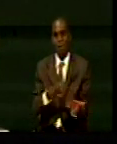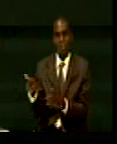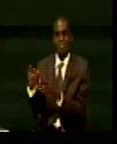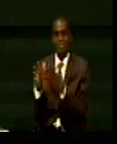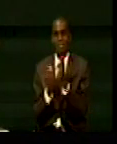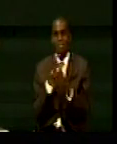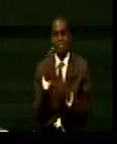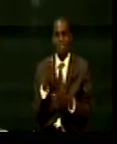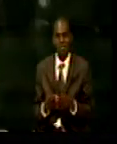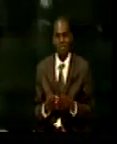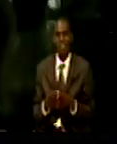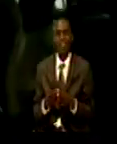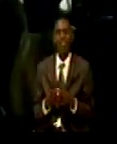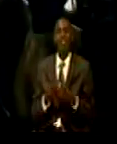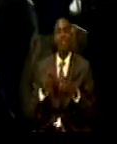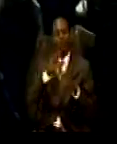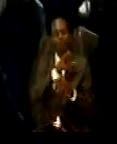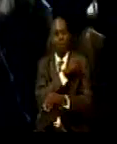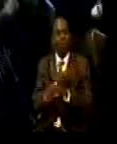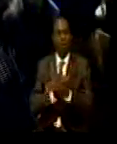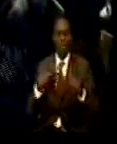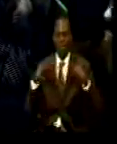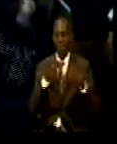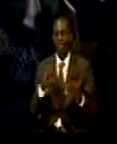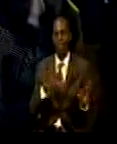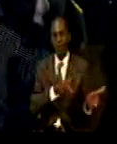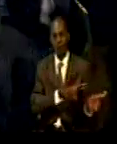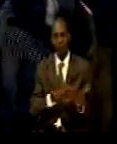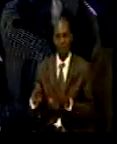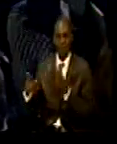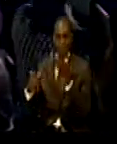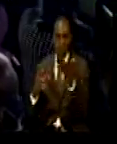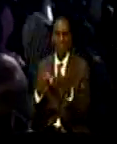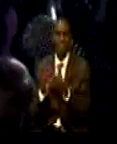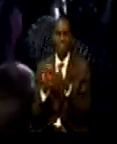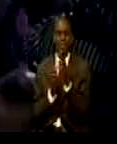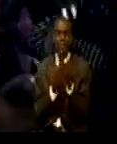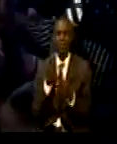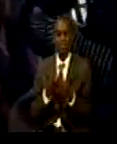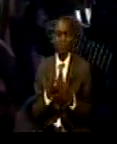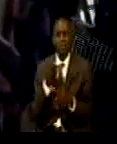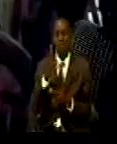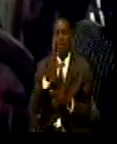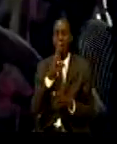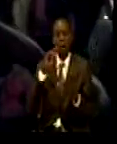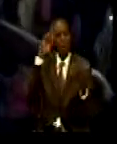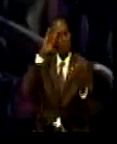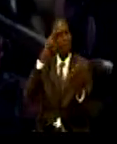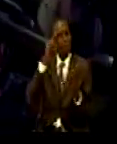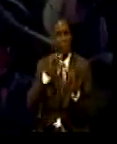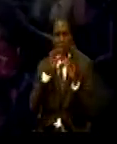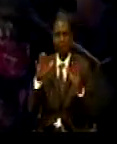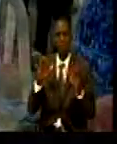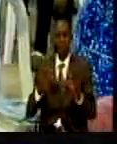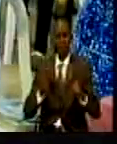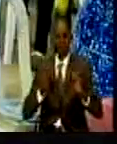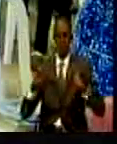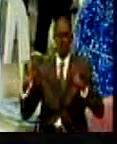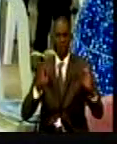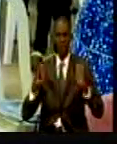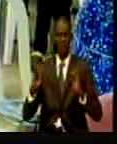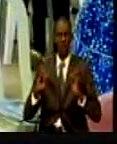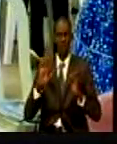Supernatural healing there already. There's nothing else you are waiting for. Do whatever you couldn't do before.